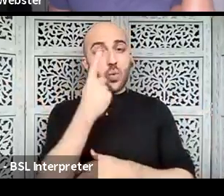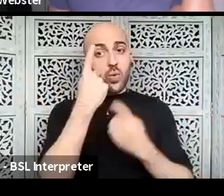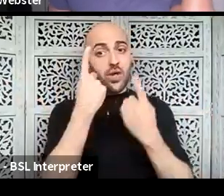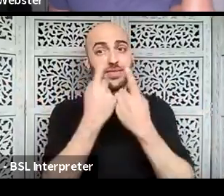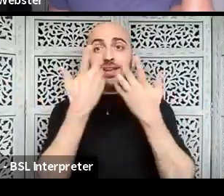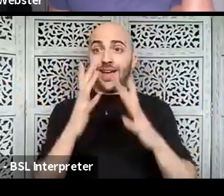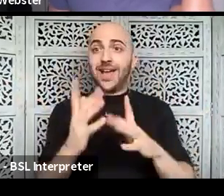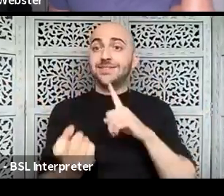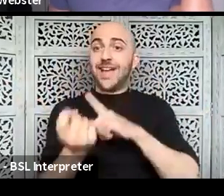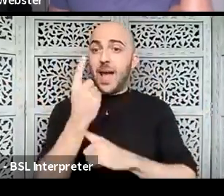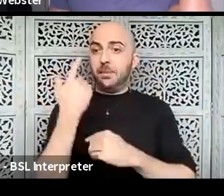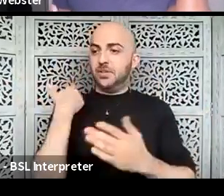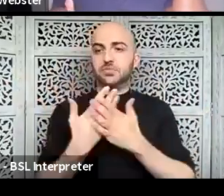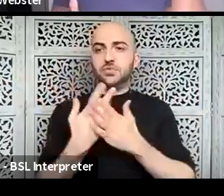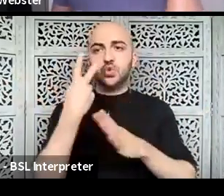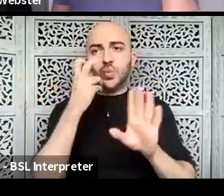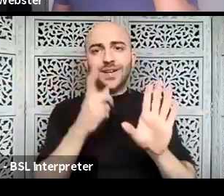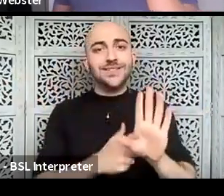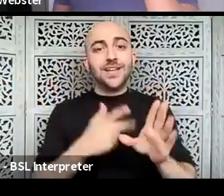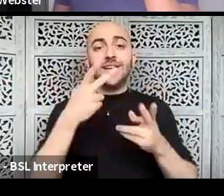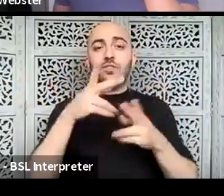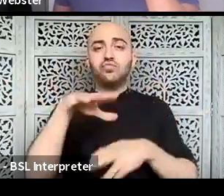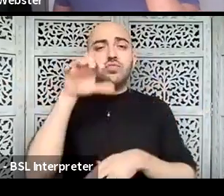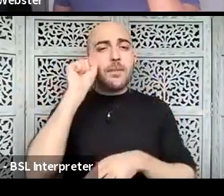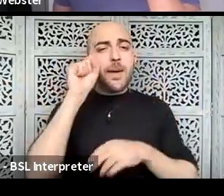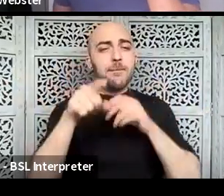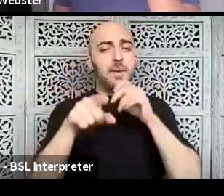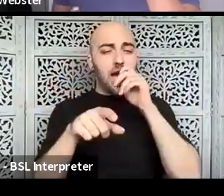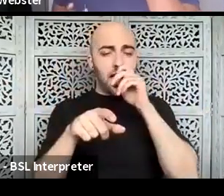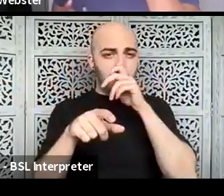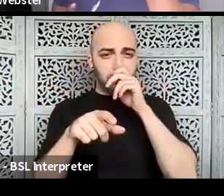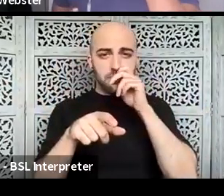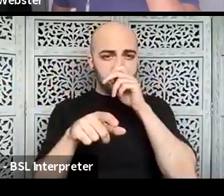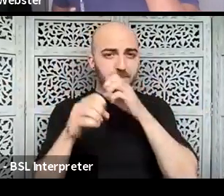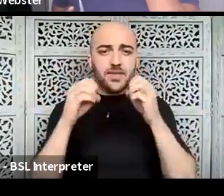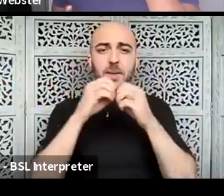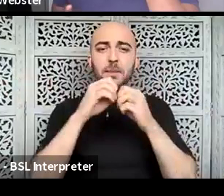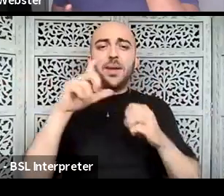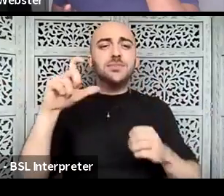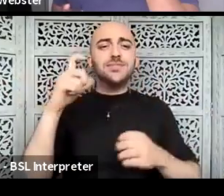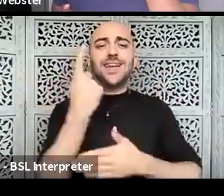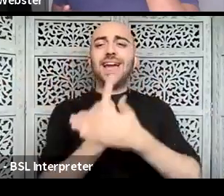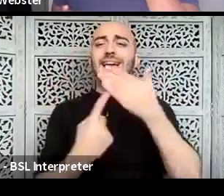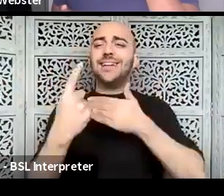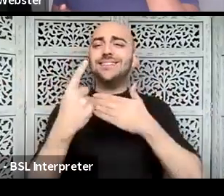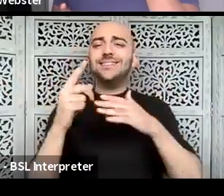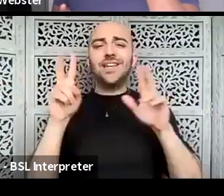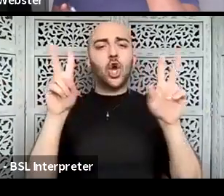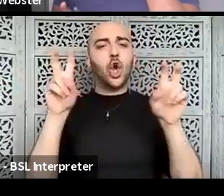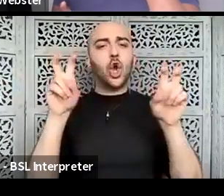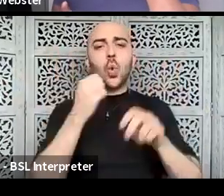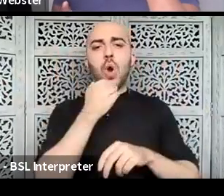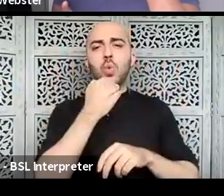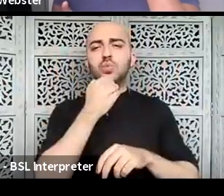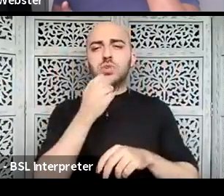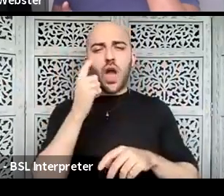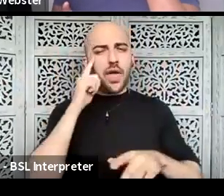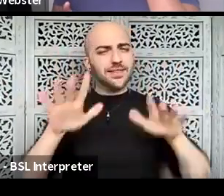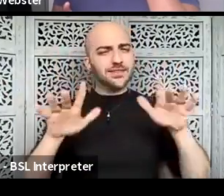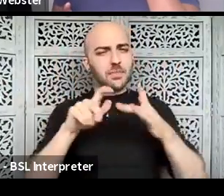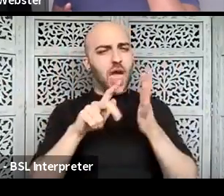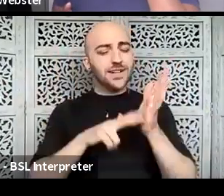over the last 20 years is that if you remember the BBC indie quota, and I think it was probably similar at ITV, used